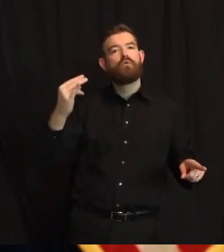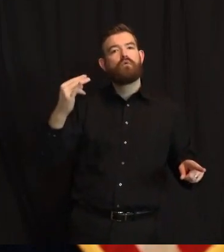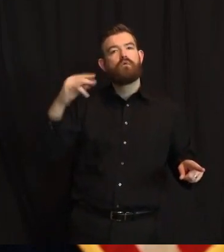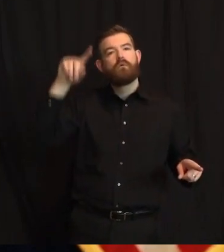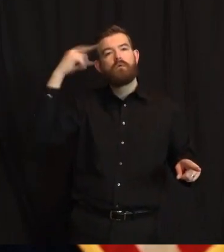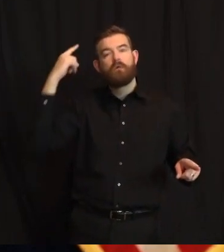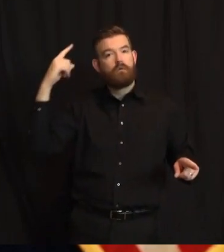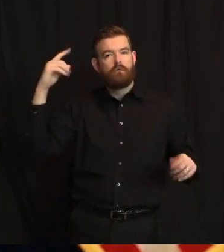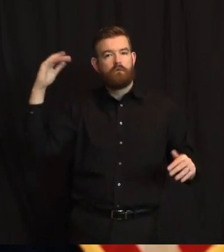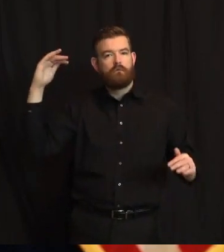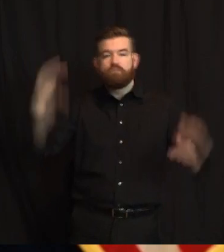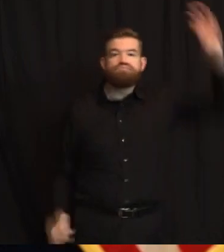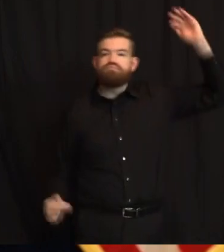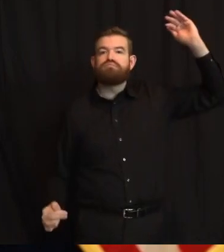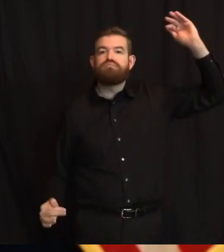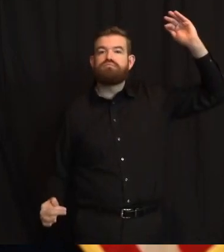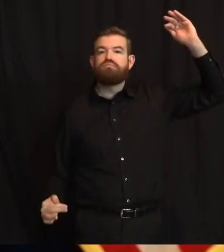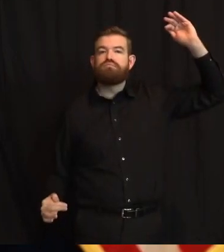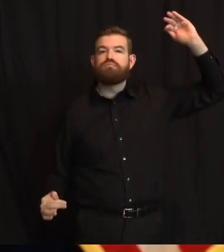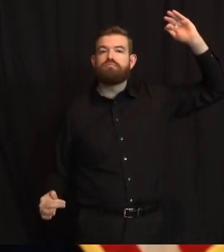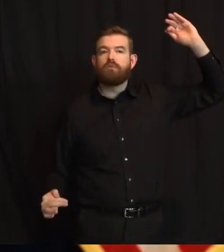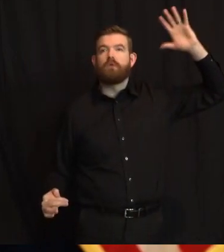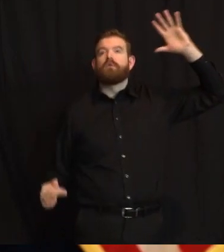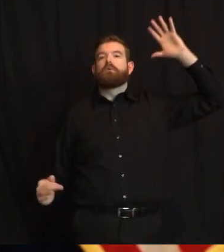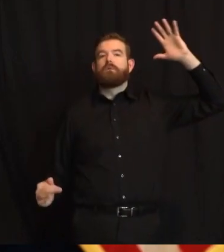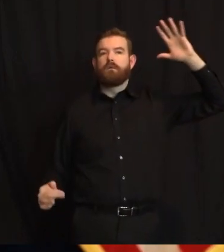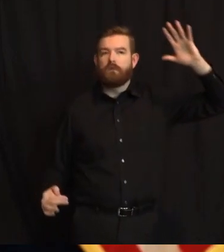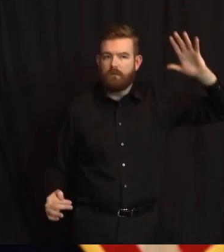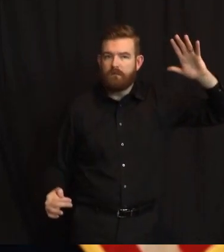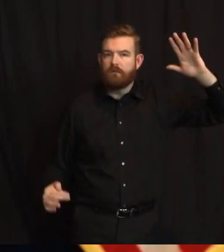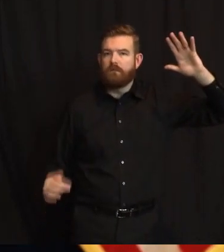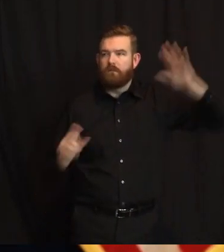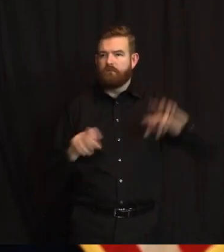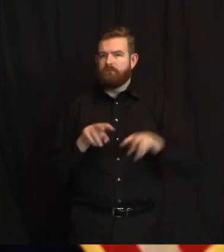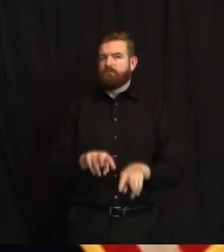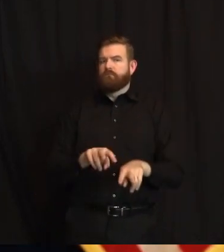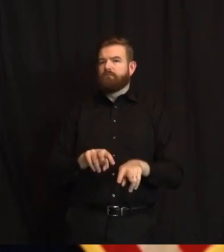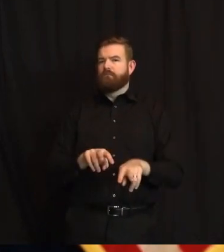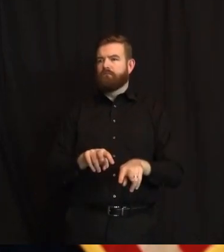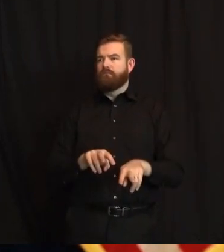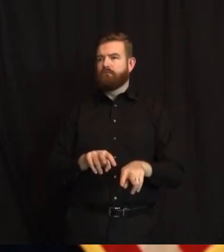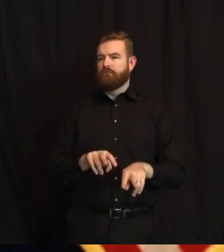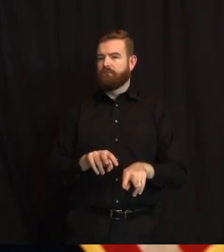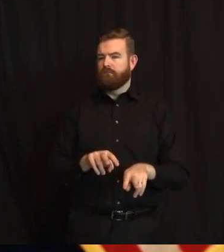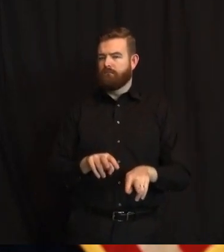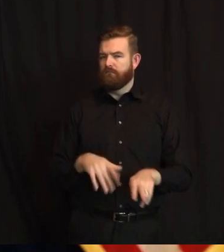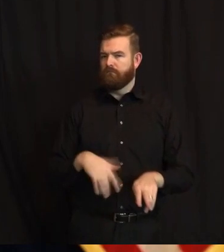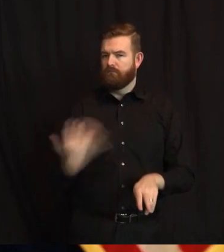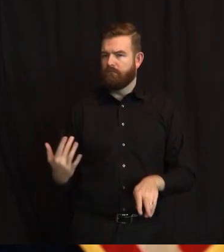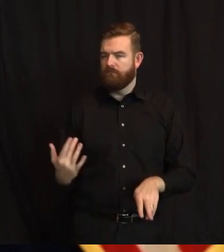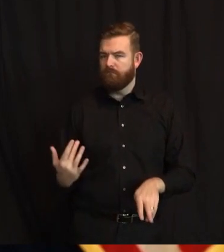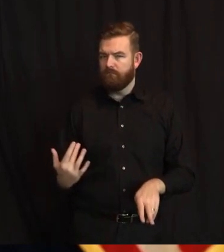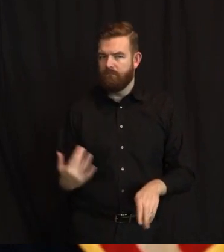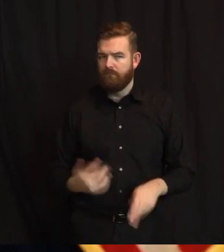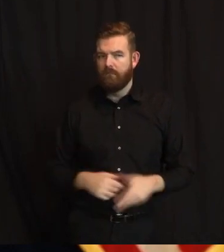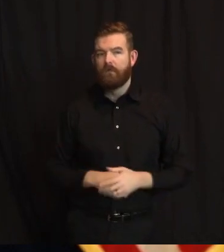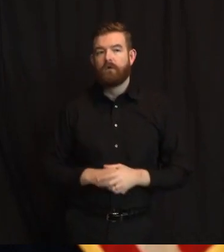want to give, again, a huge shout out to our veterans. God bless them, including the ones in those 3 homes and the